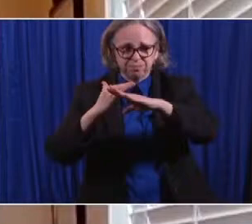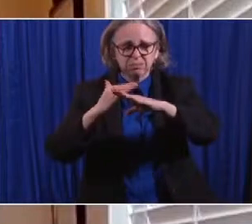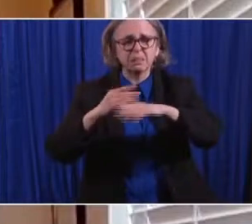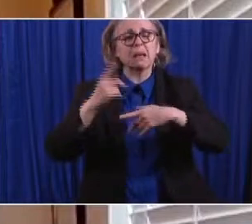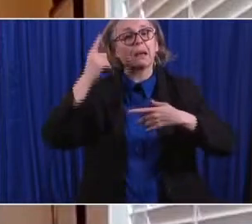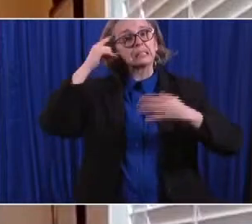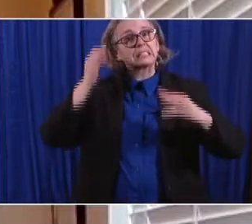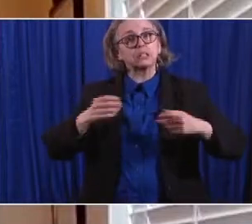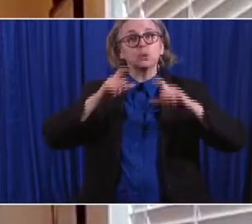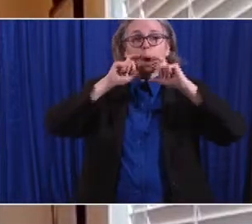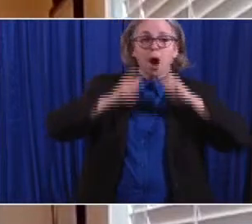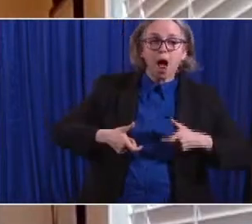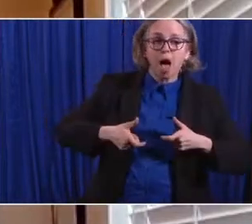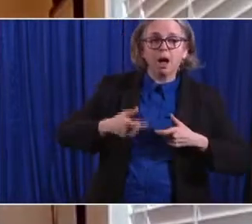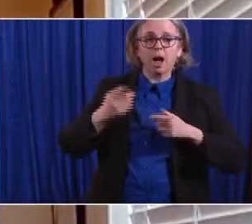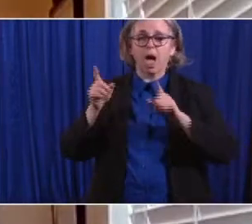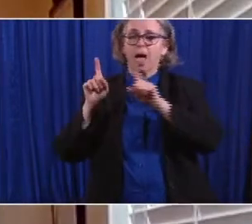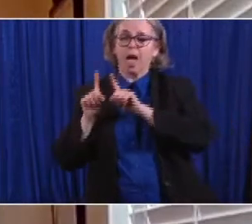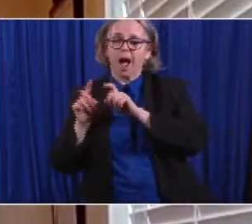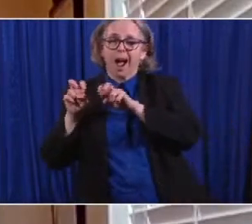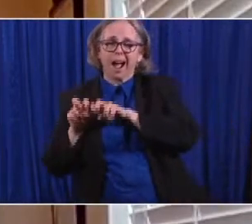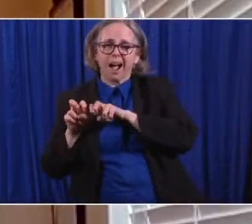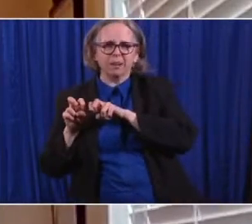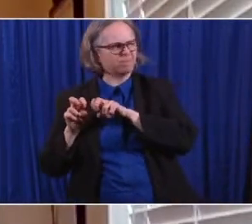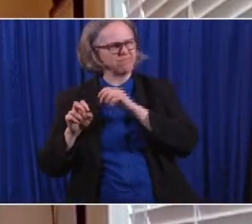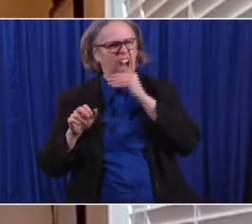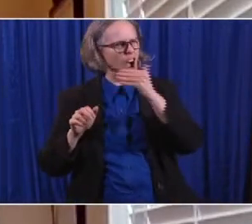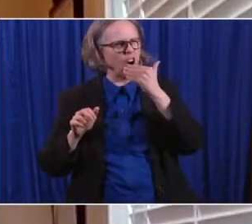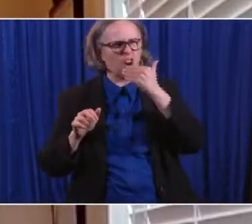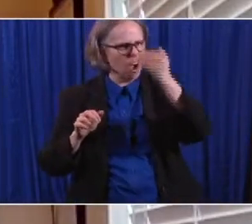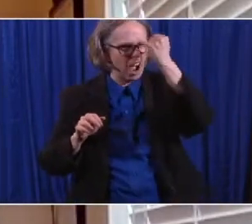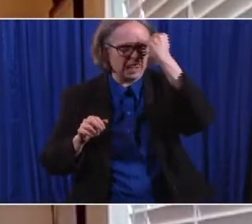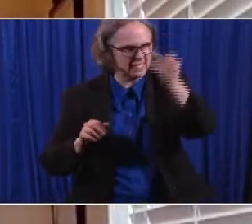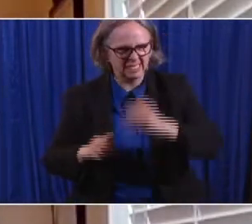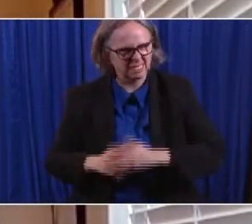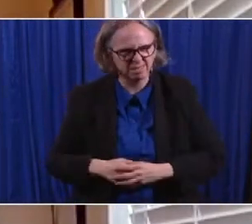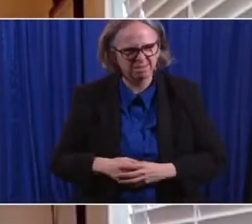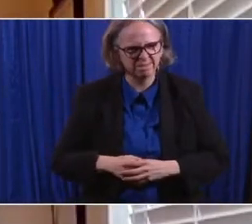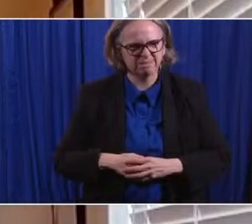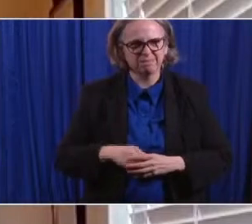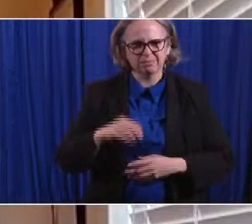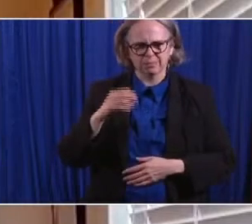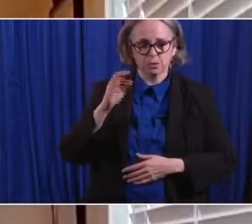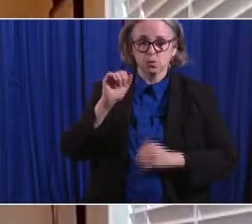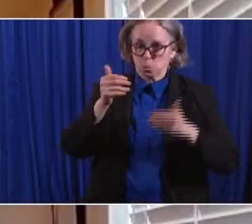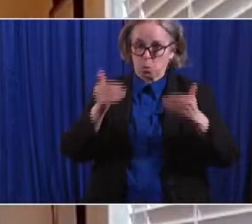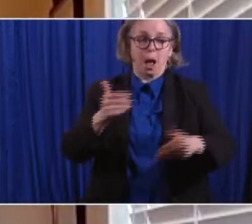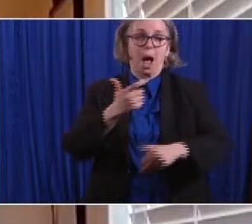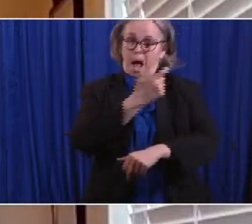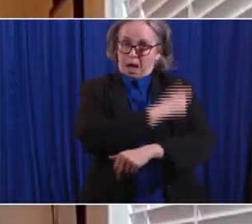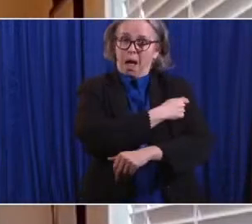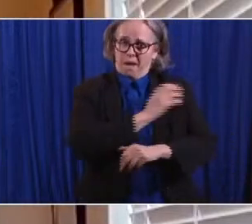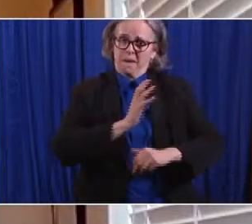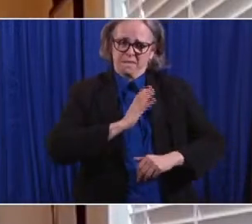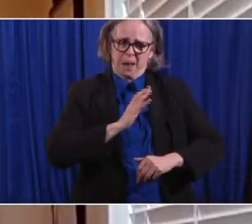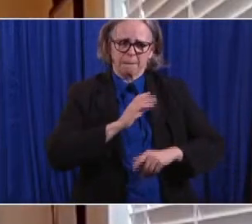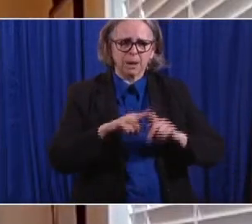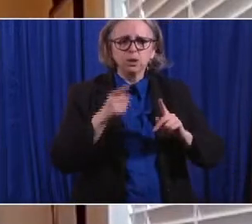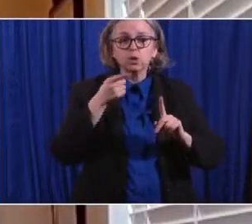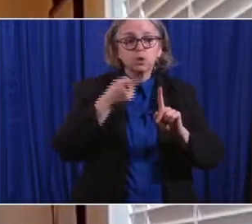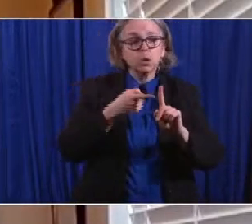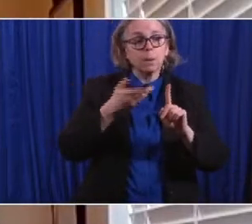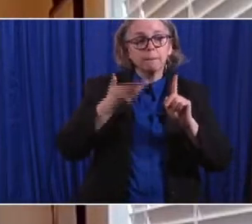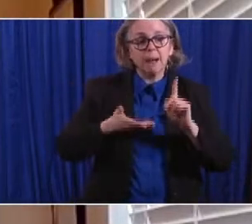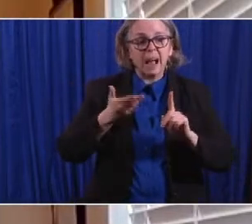A number of things could happen. One, you could have gotten the vaccine and been one of the few people for whom the vaccine really was